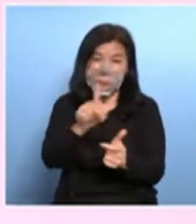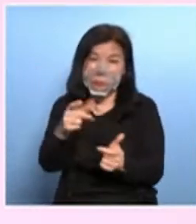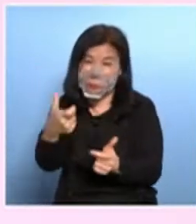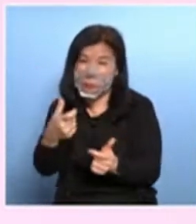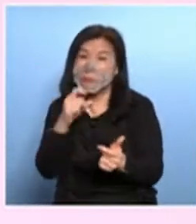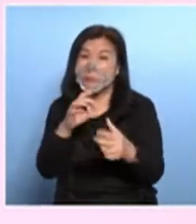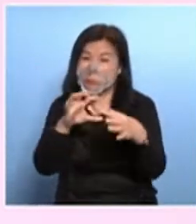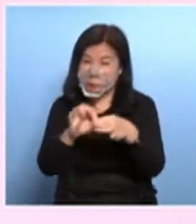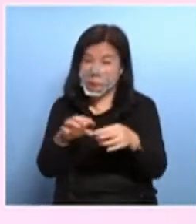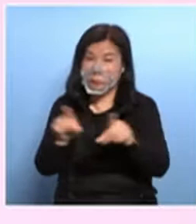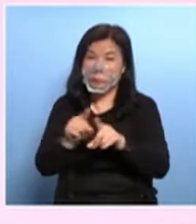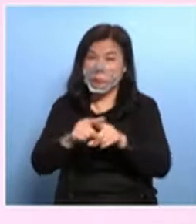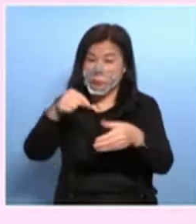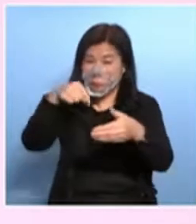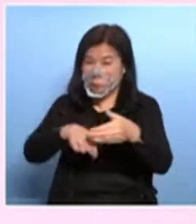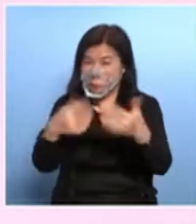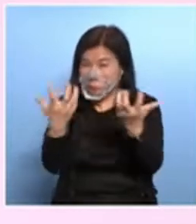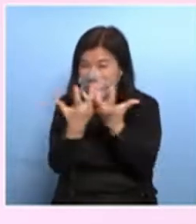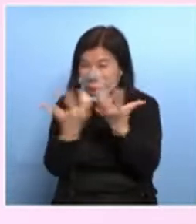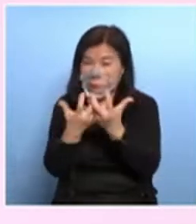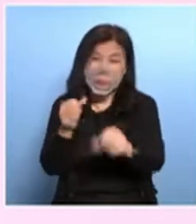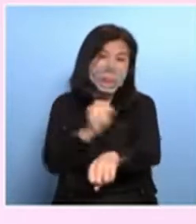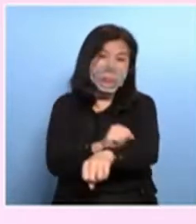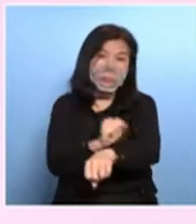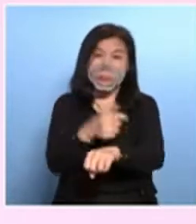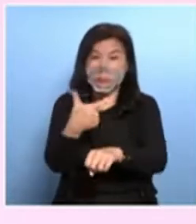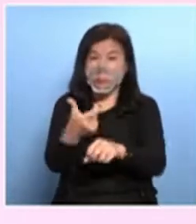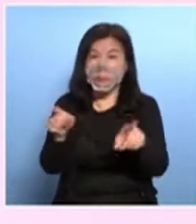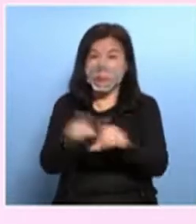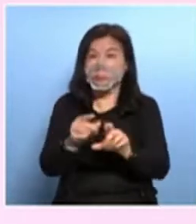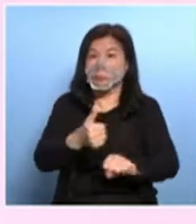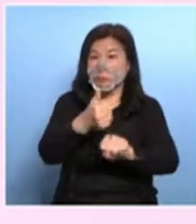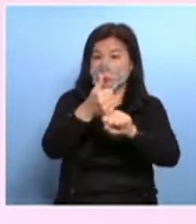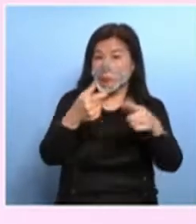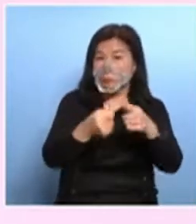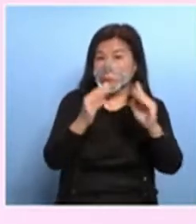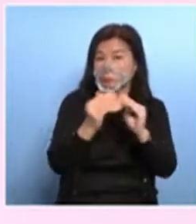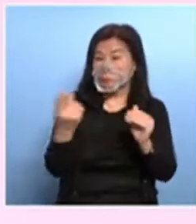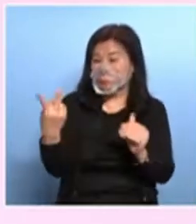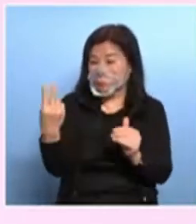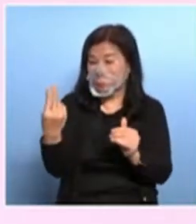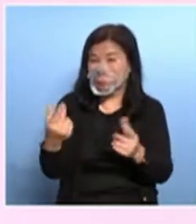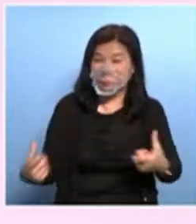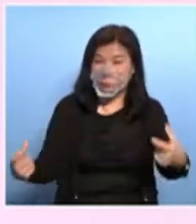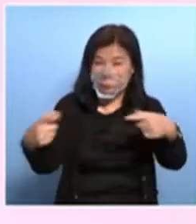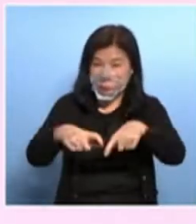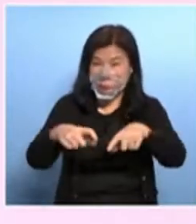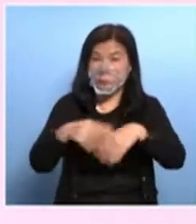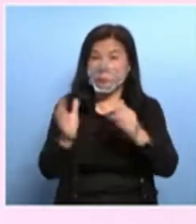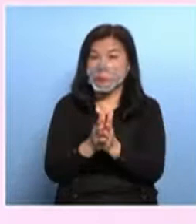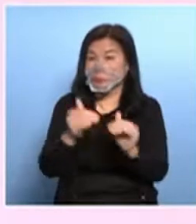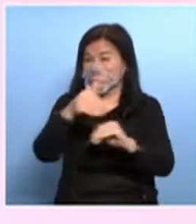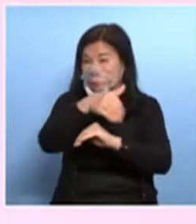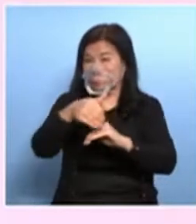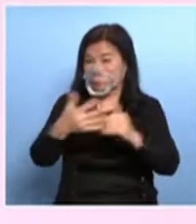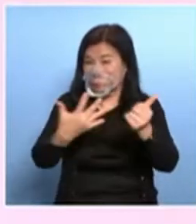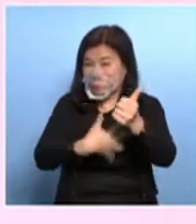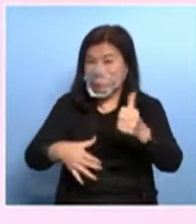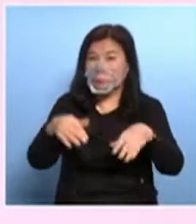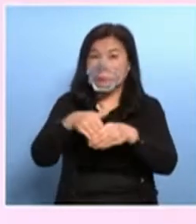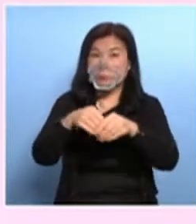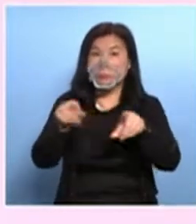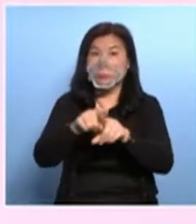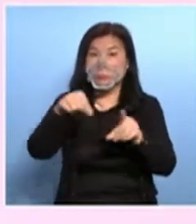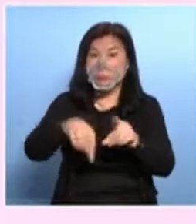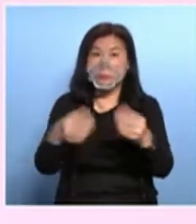involved subsidies for covering the external review cost relating to green and sustainable loans. To support enterprises in obtaining green financing,